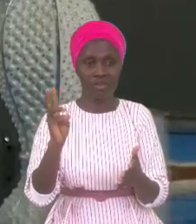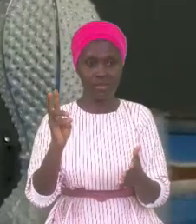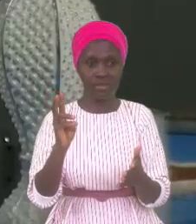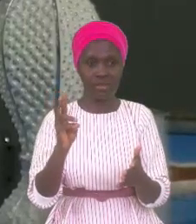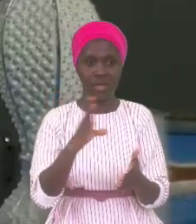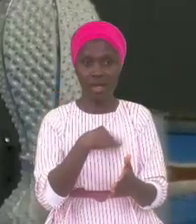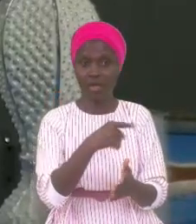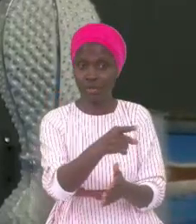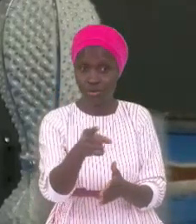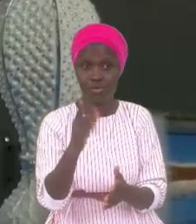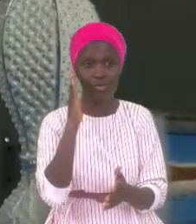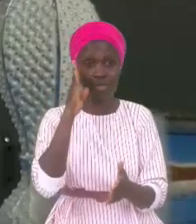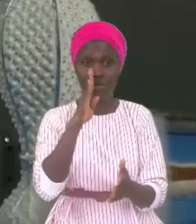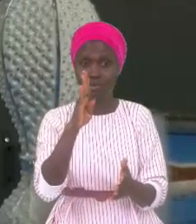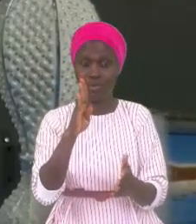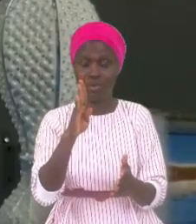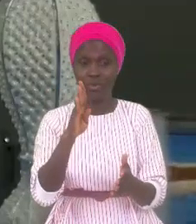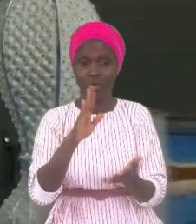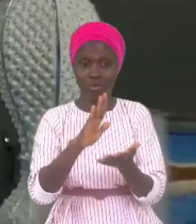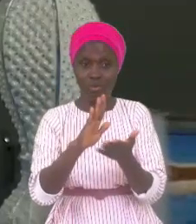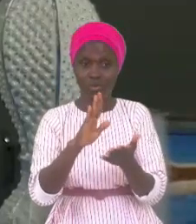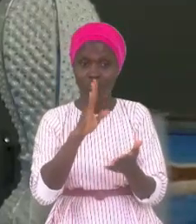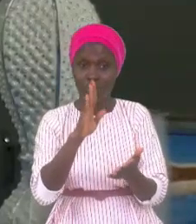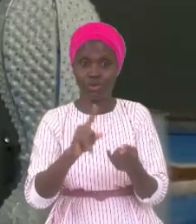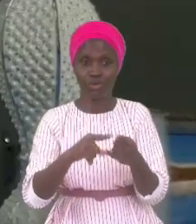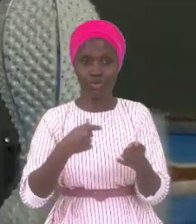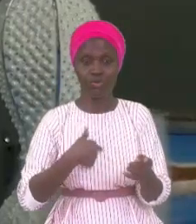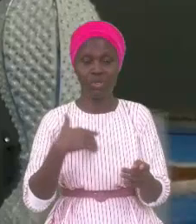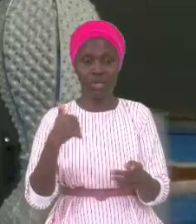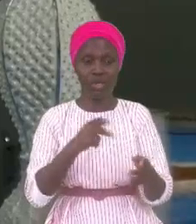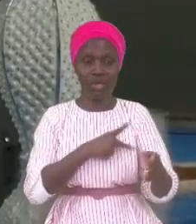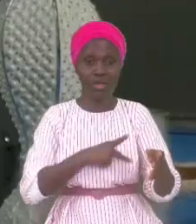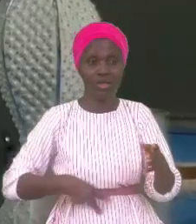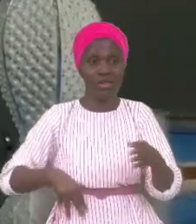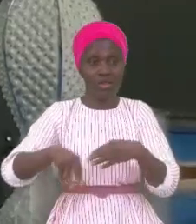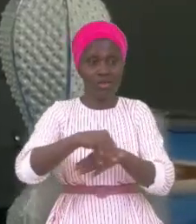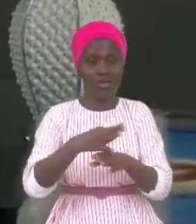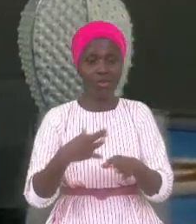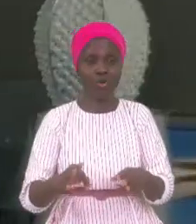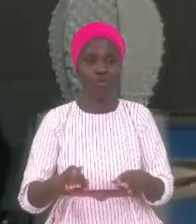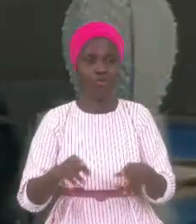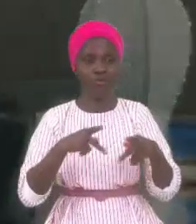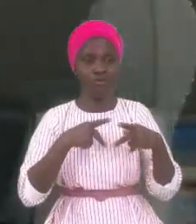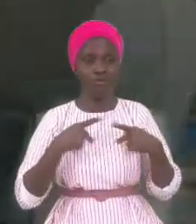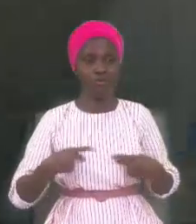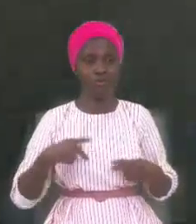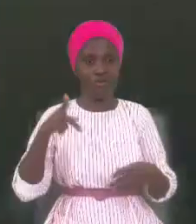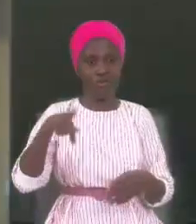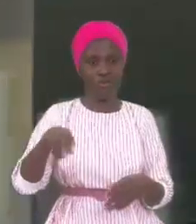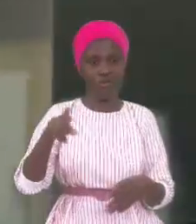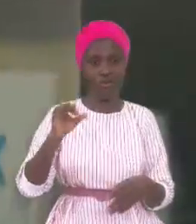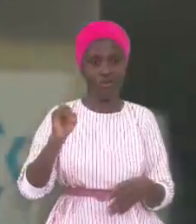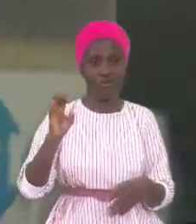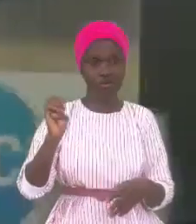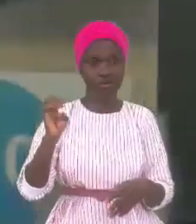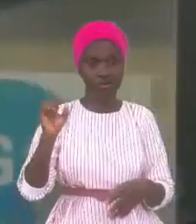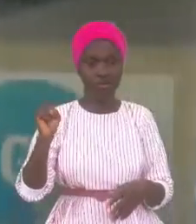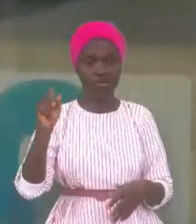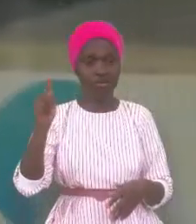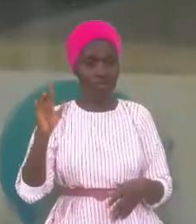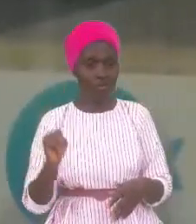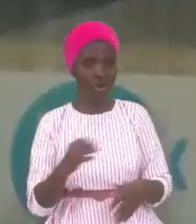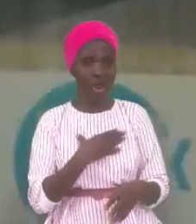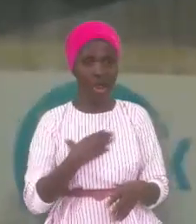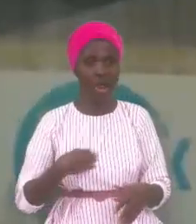shall be unto me a kingdom of priests and an holy nation. That's a nation